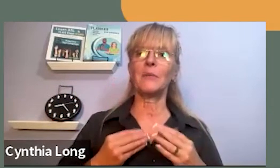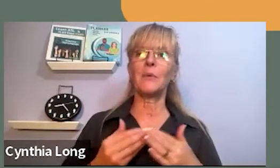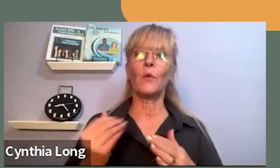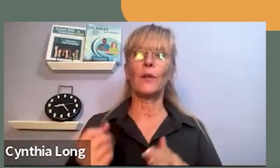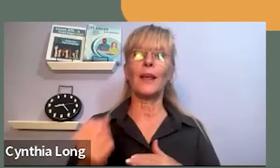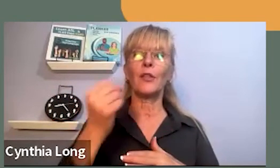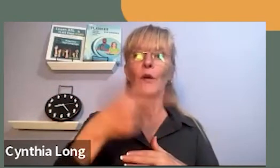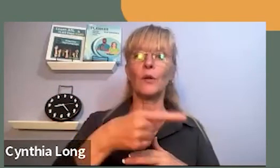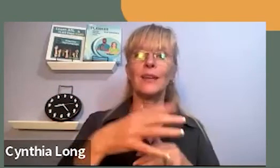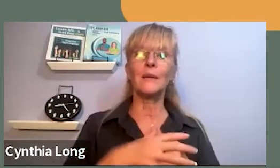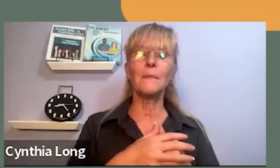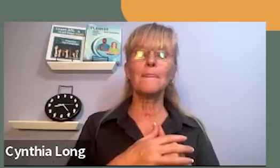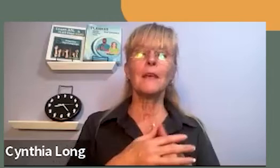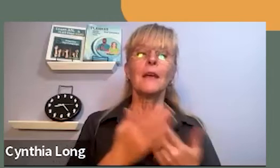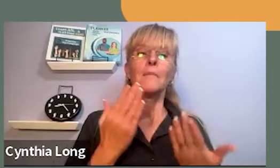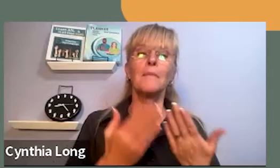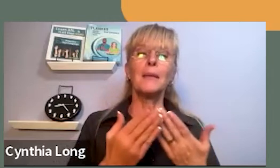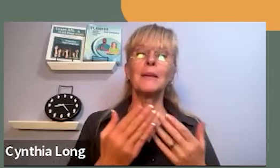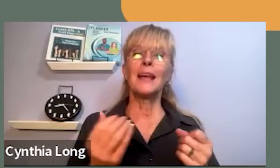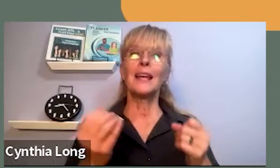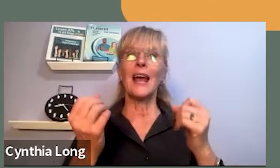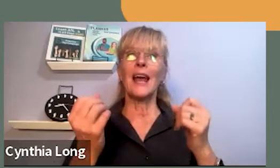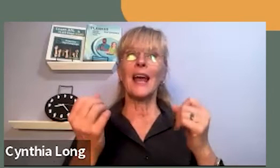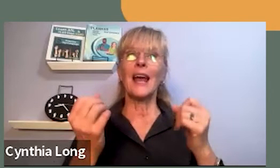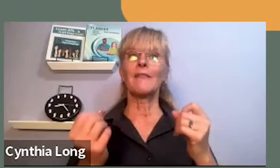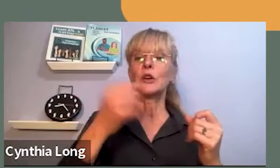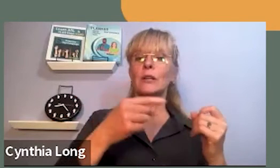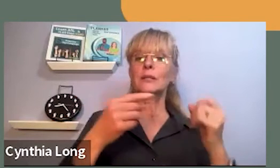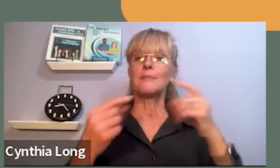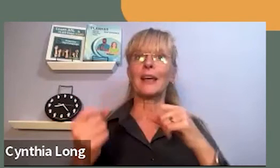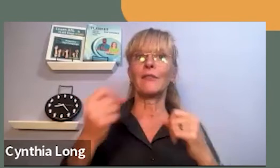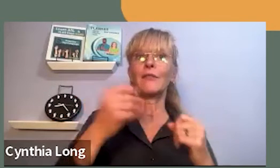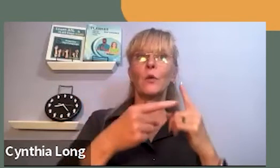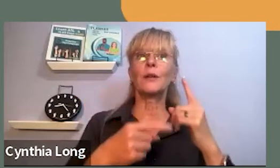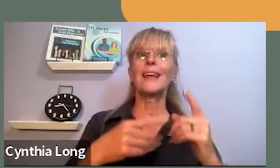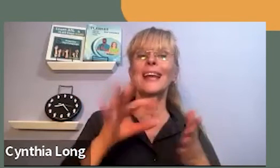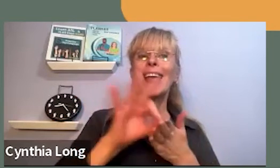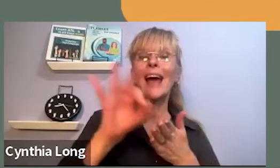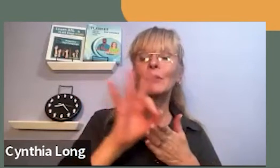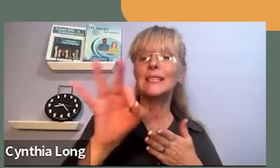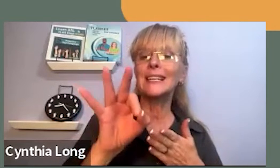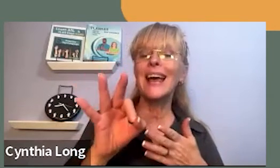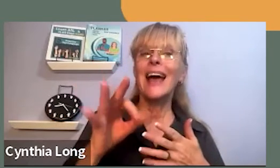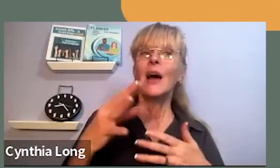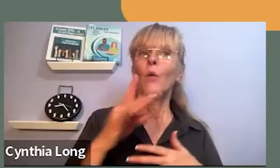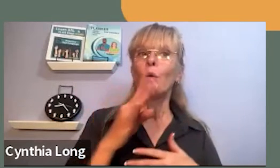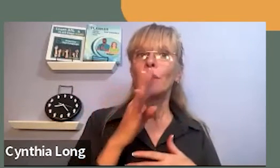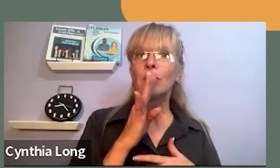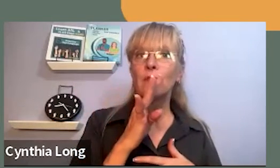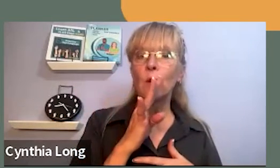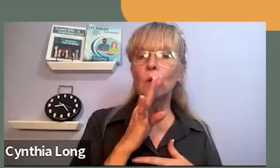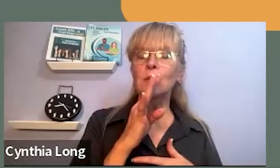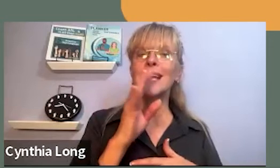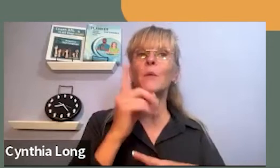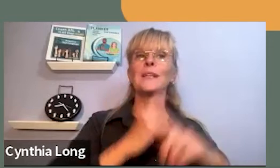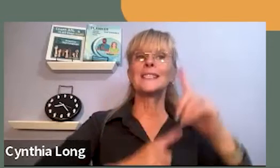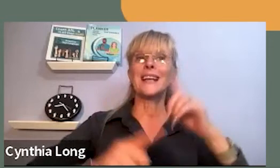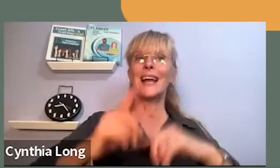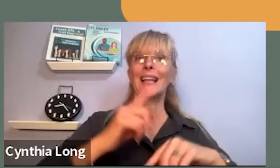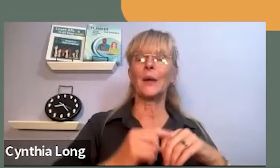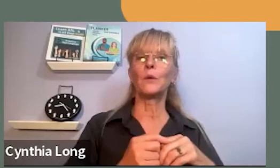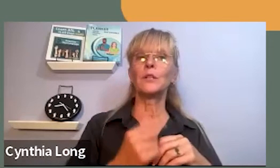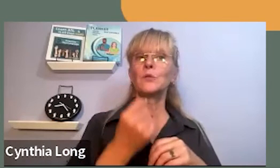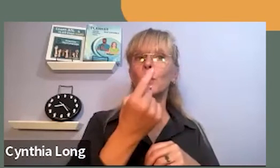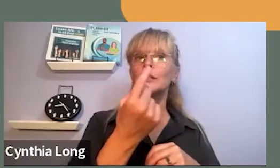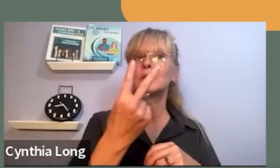are receiving before they throw them. Maybe they can have a toss back and forth and counting with their vocals and